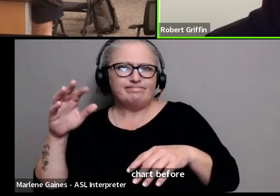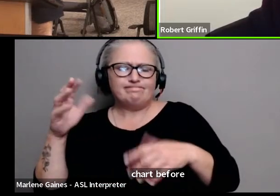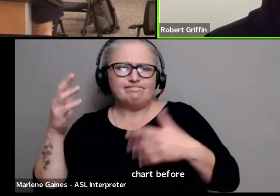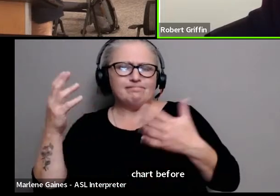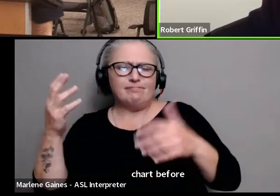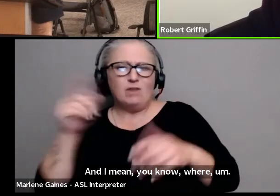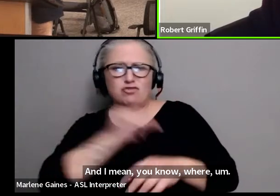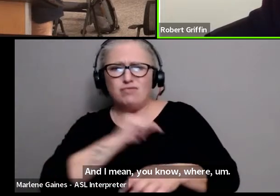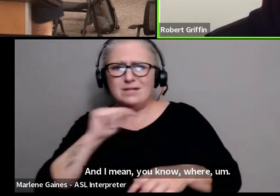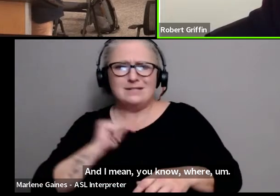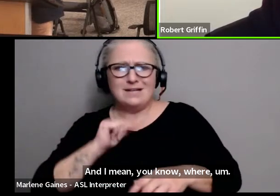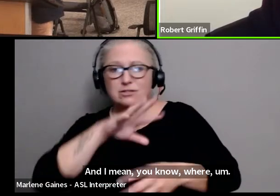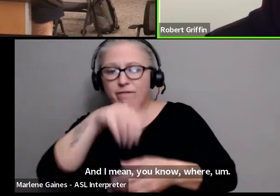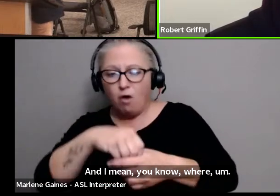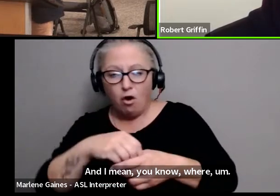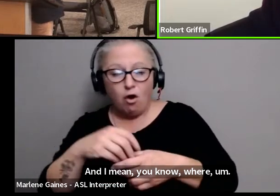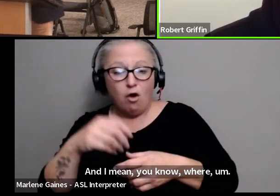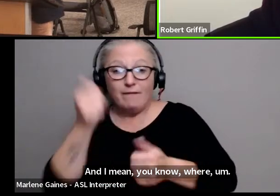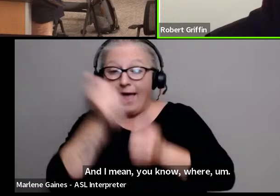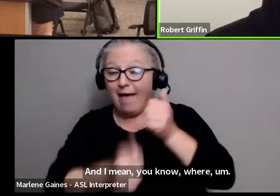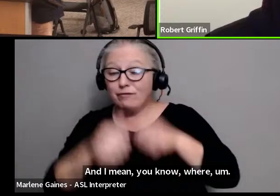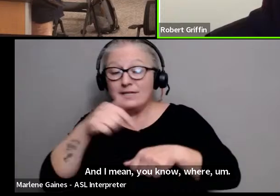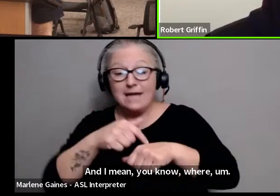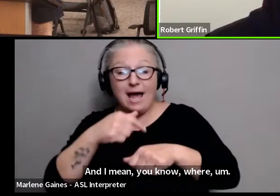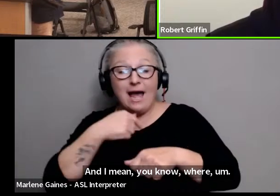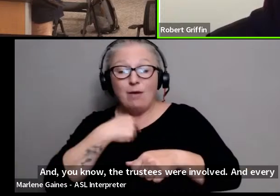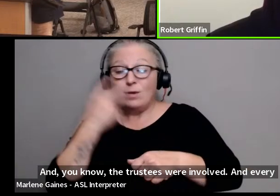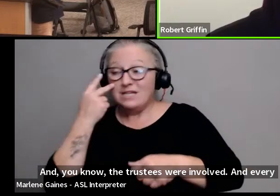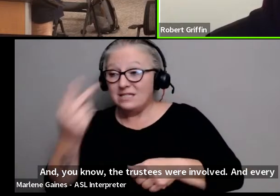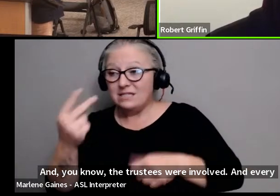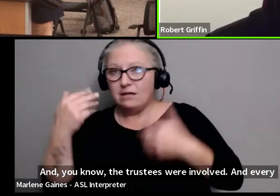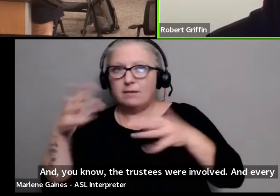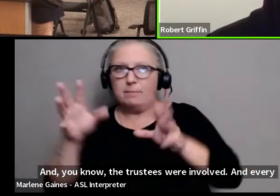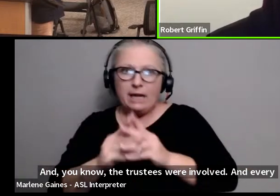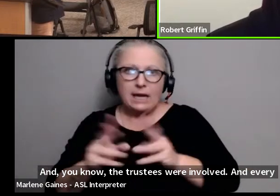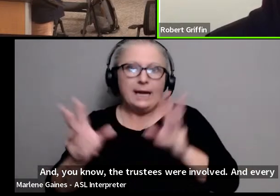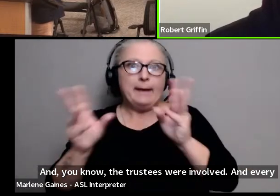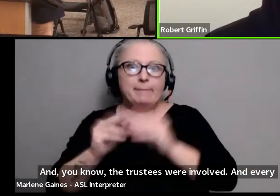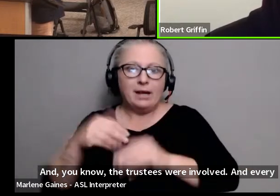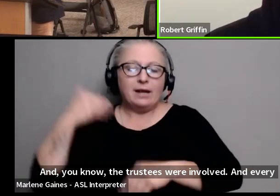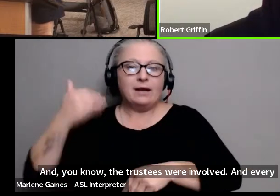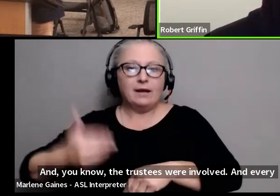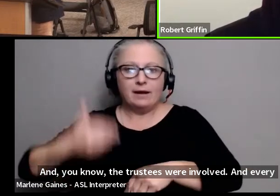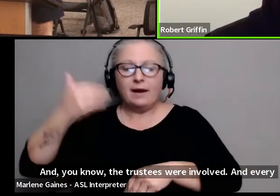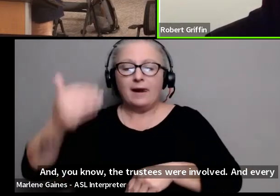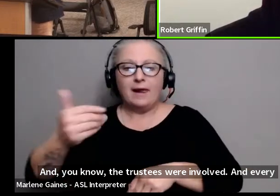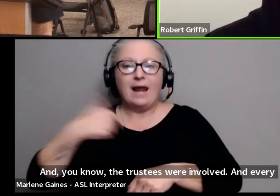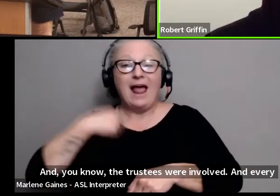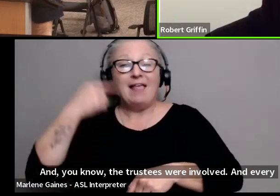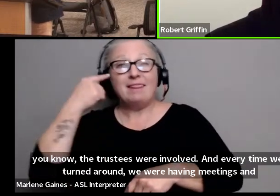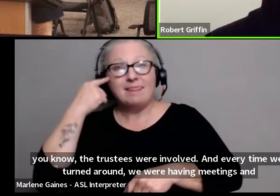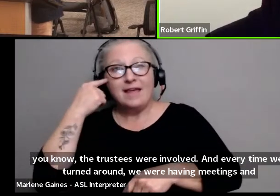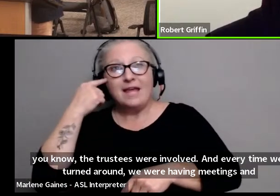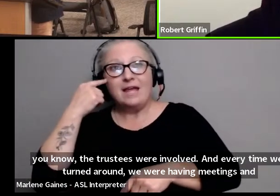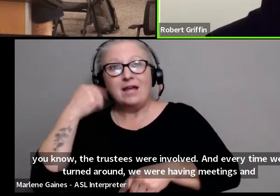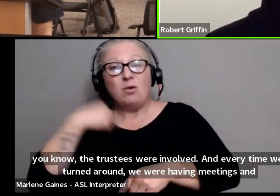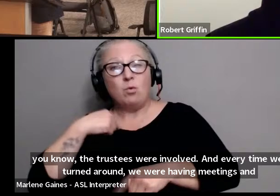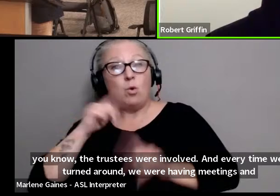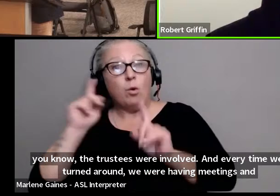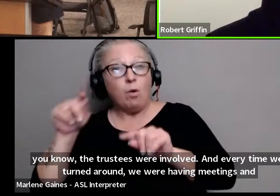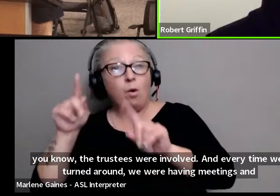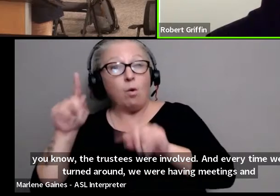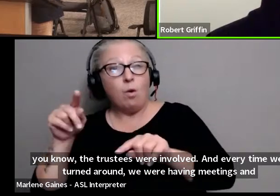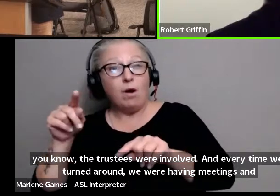the trustees were involved, and every time we turned around, we were having meetings, and I think we were going more to